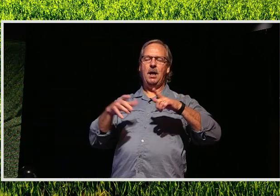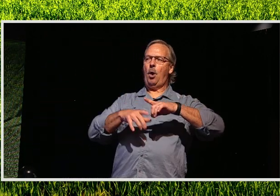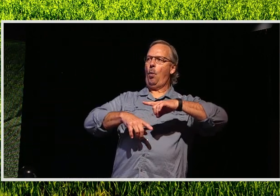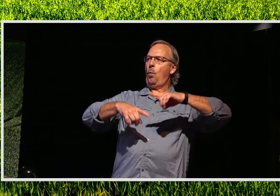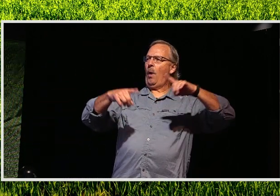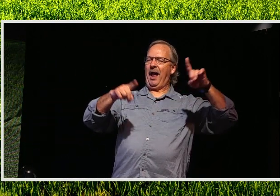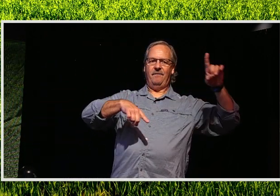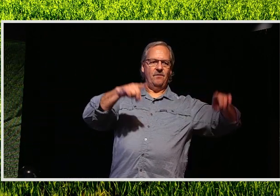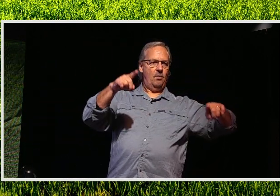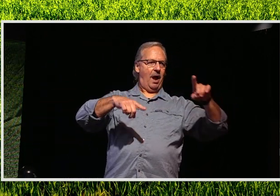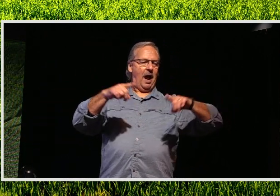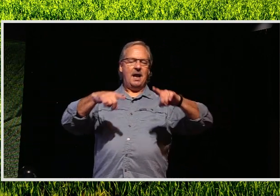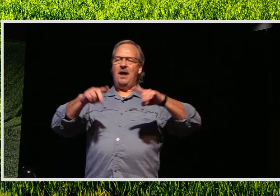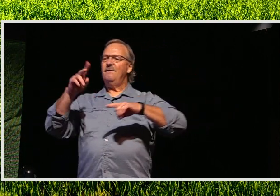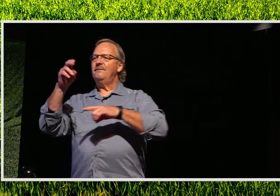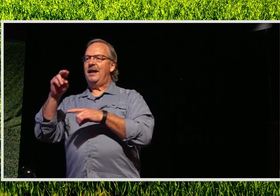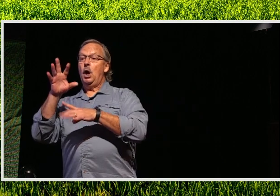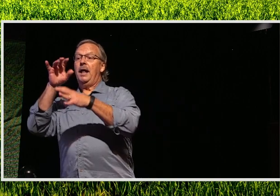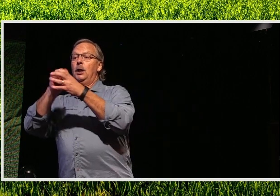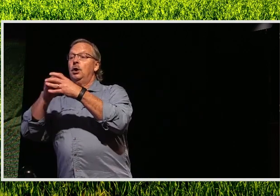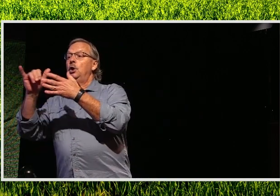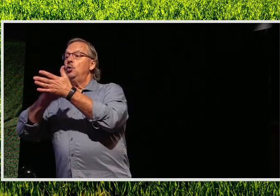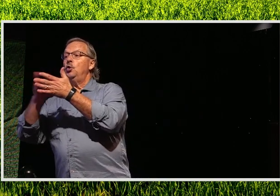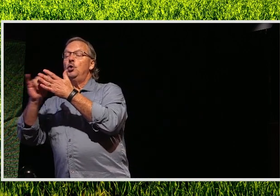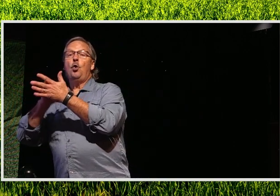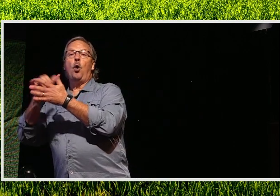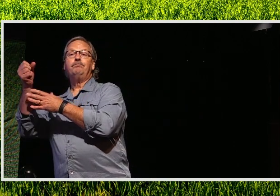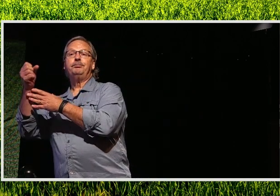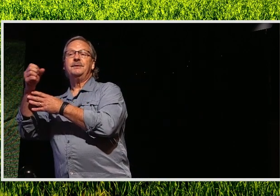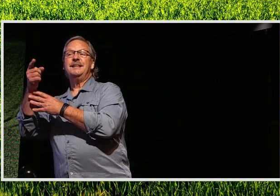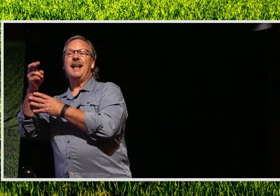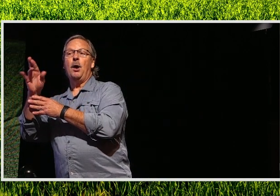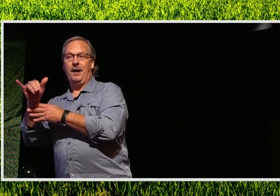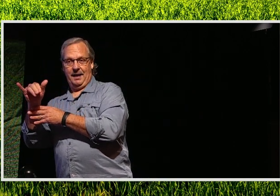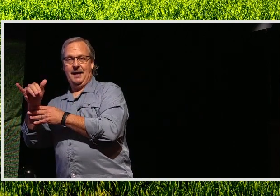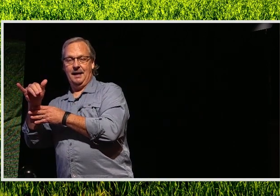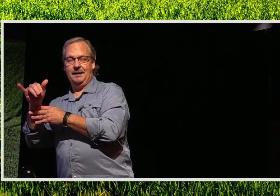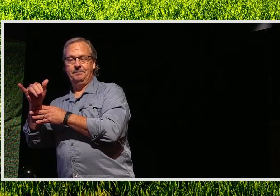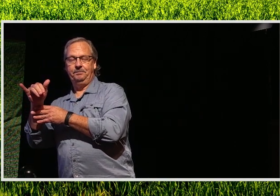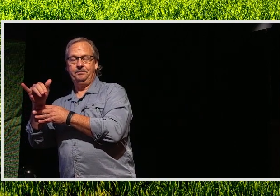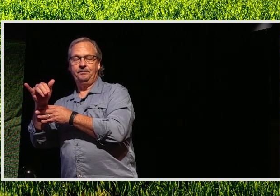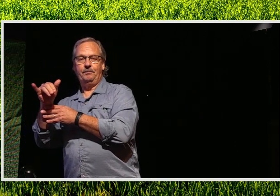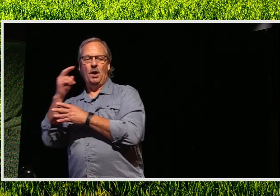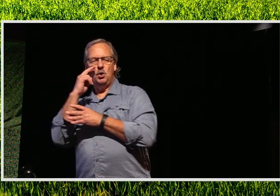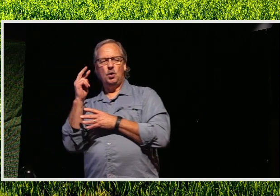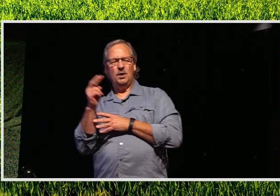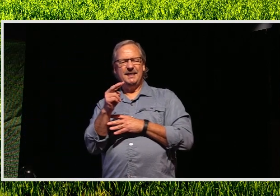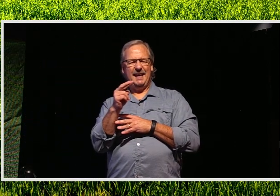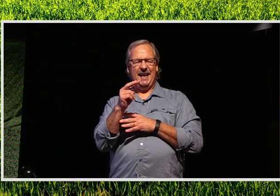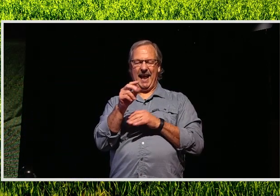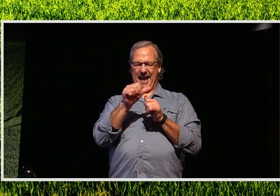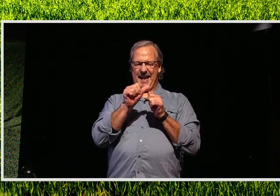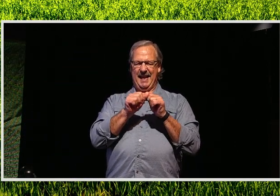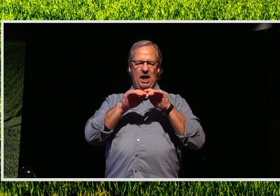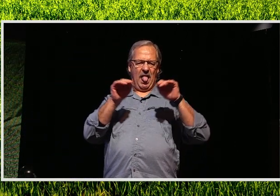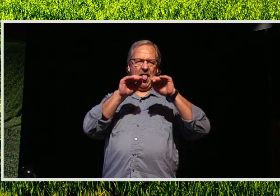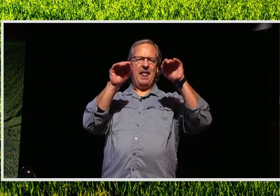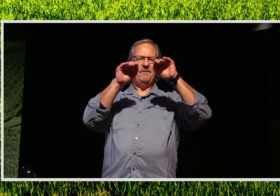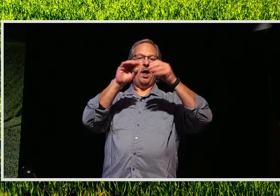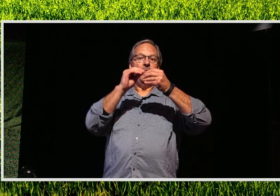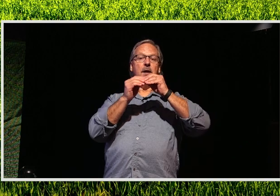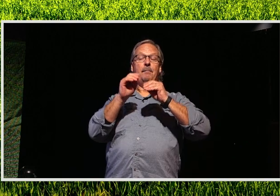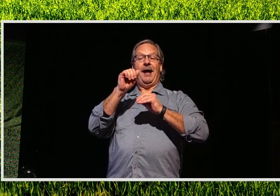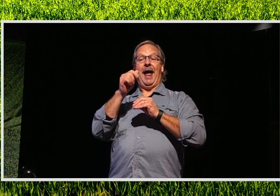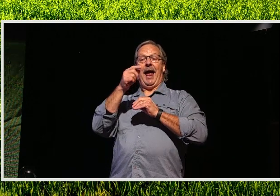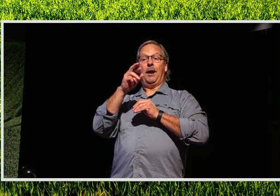of vendors, including New York dairies and creameries. And you can see that at each level, the number of